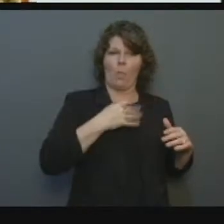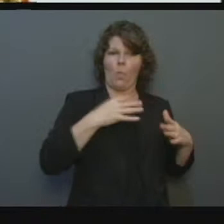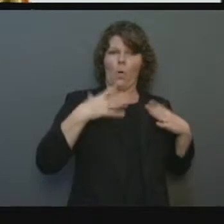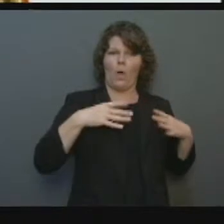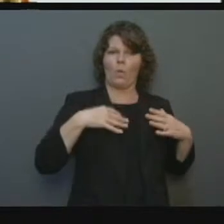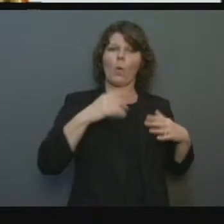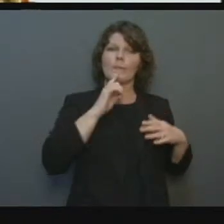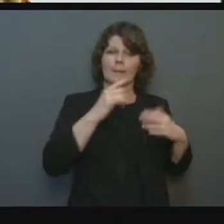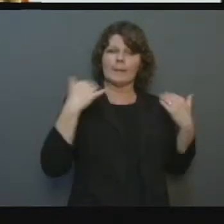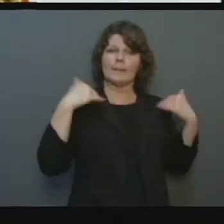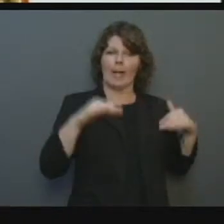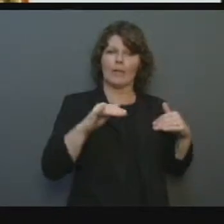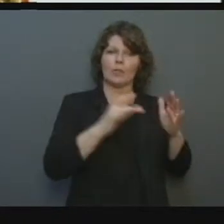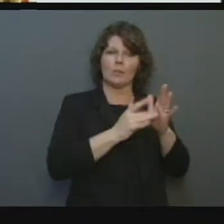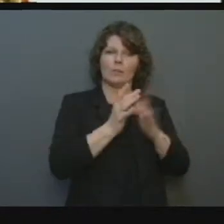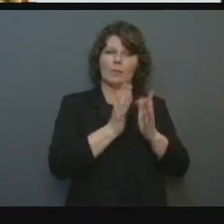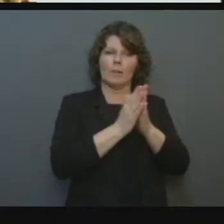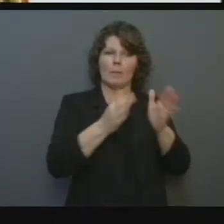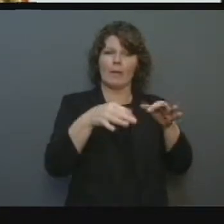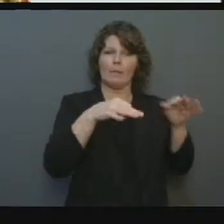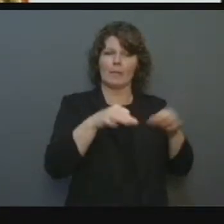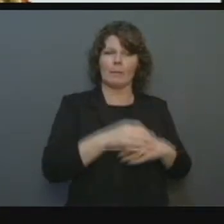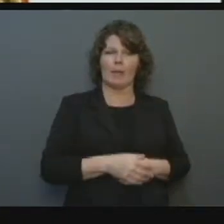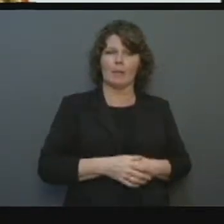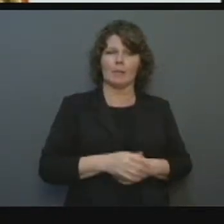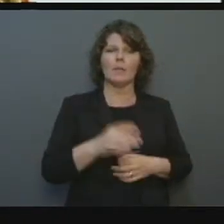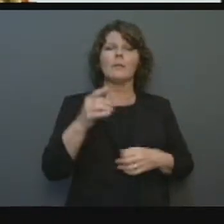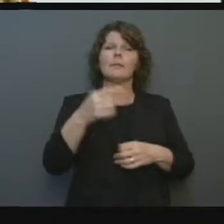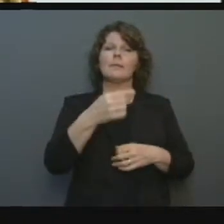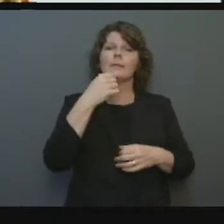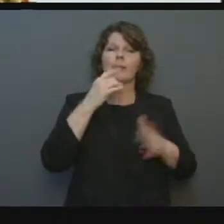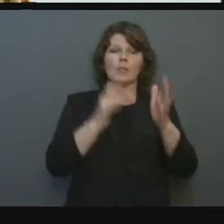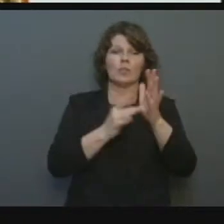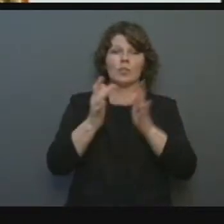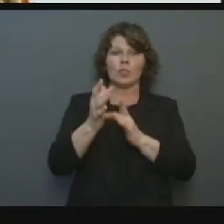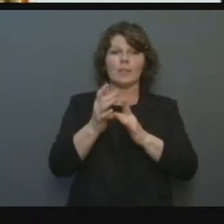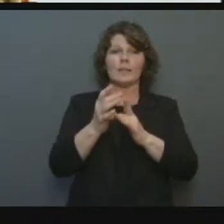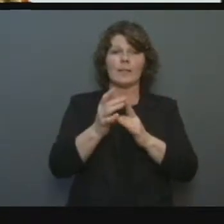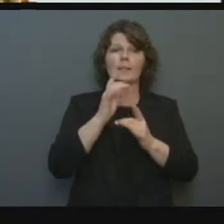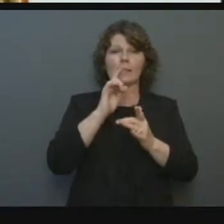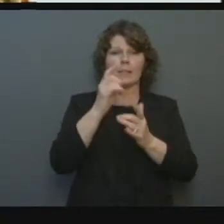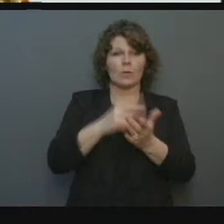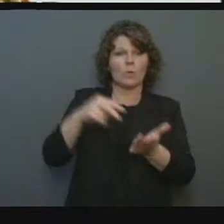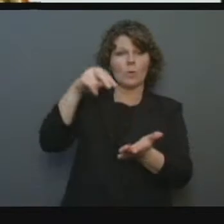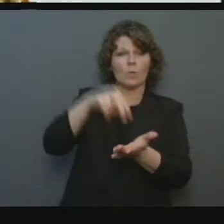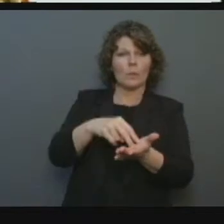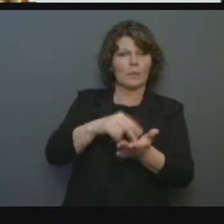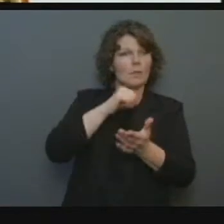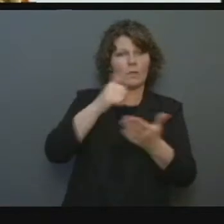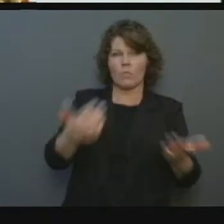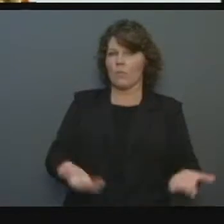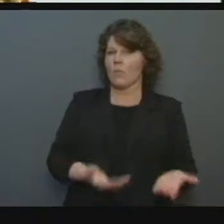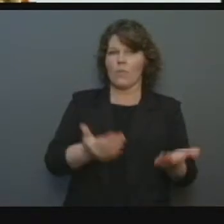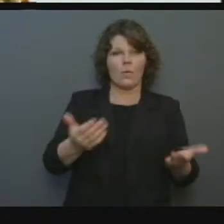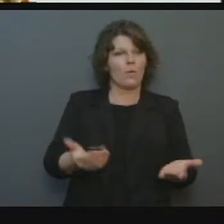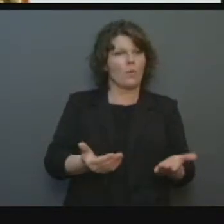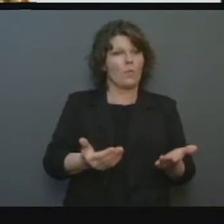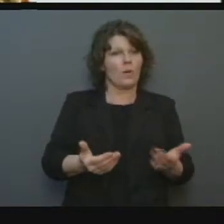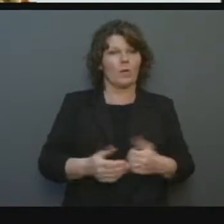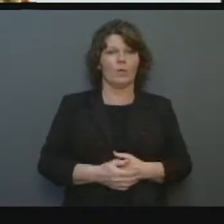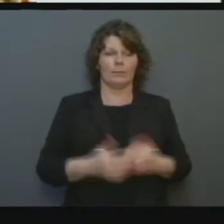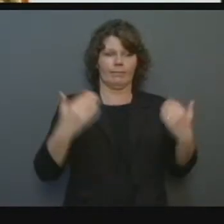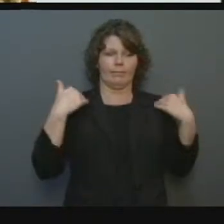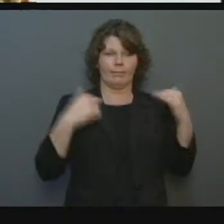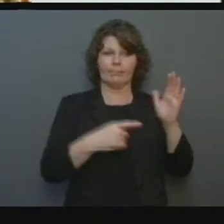left. Jesus of Nazareth, the one who was crucified, has risen. He is not here. You can see the angel